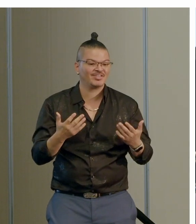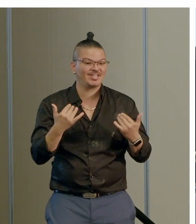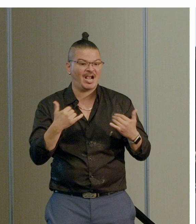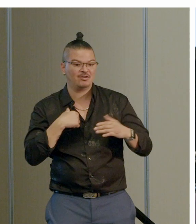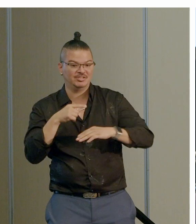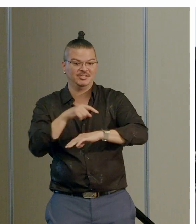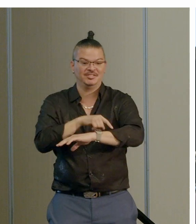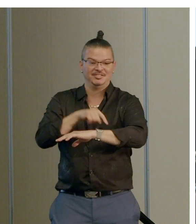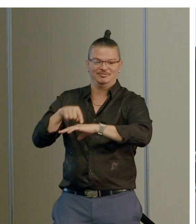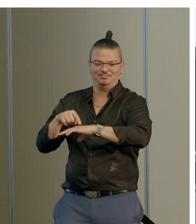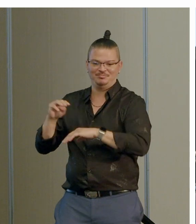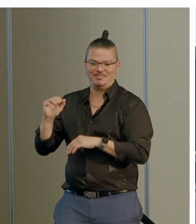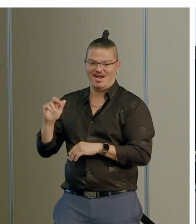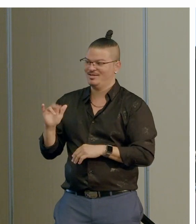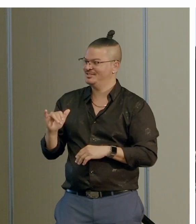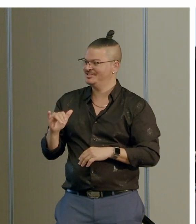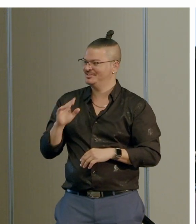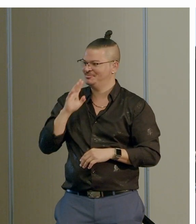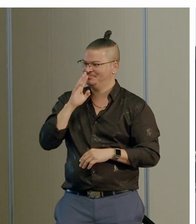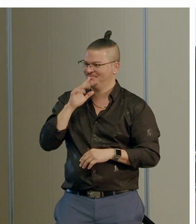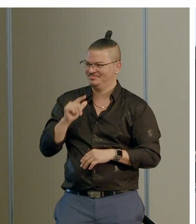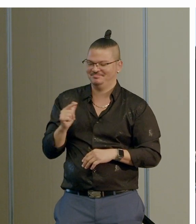Betsy.